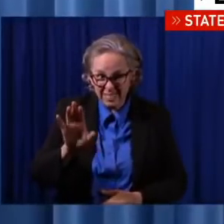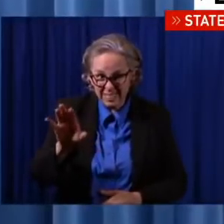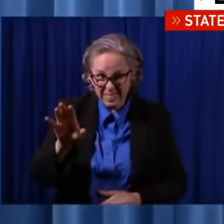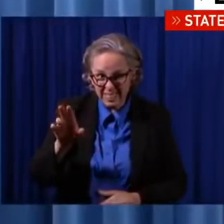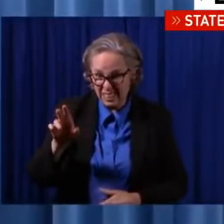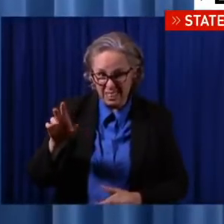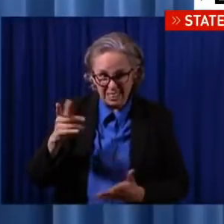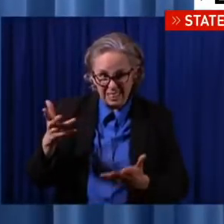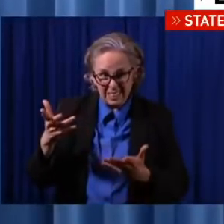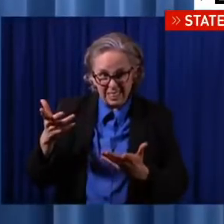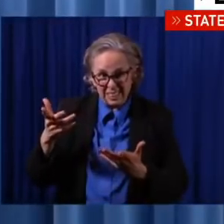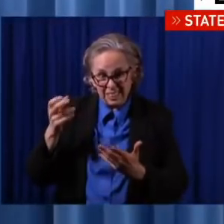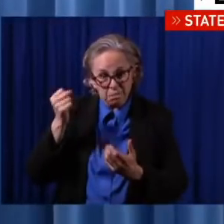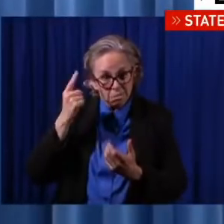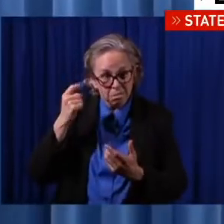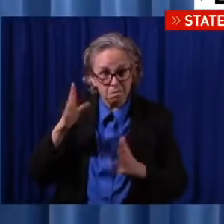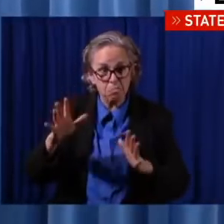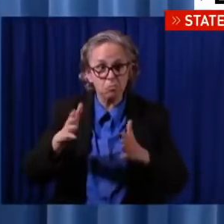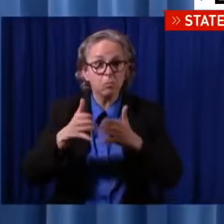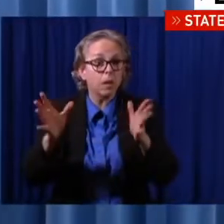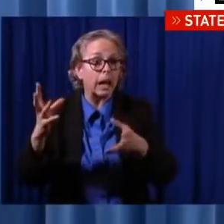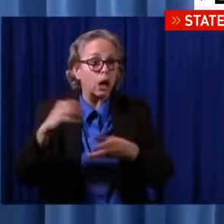to include other sports.